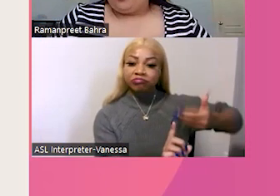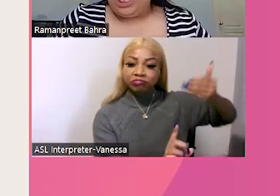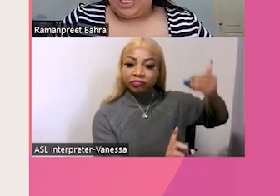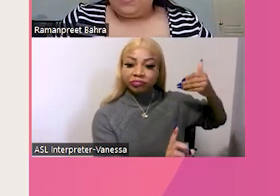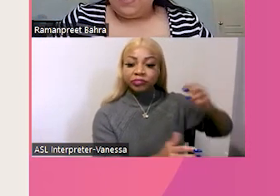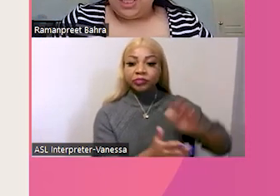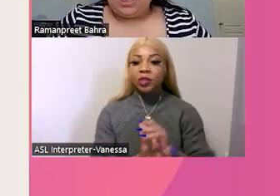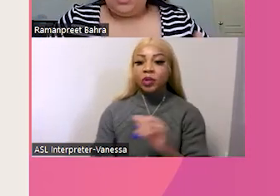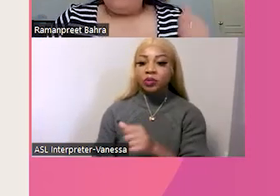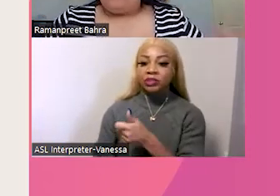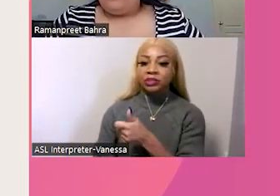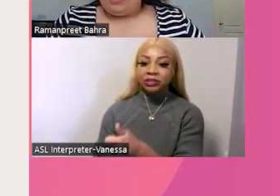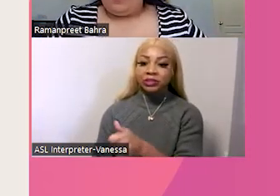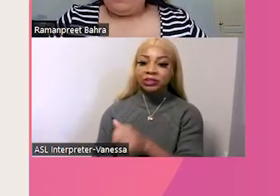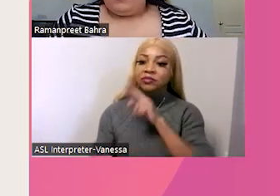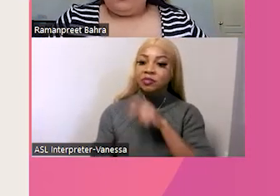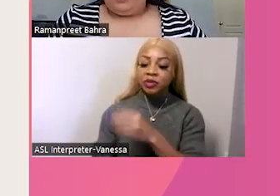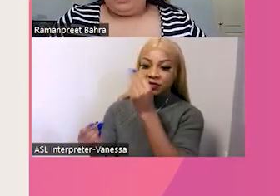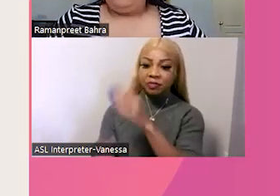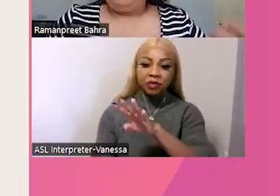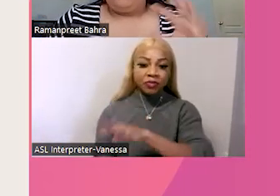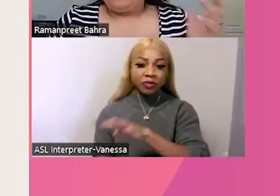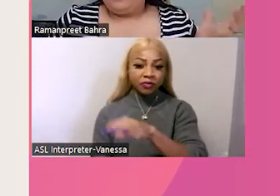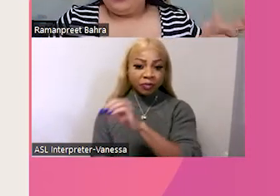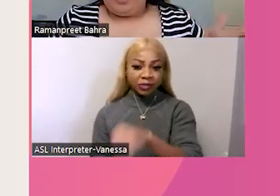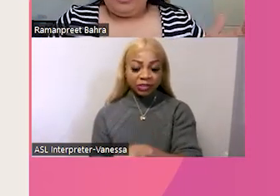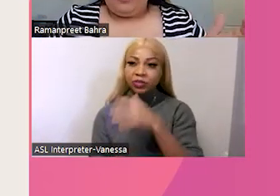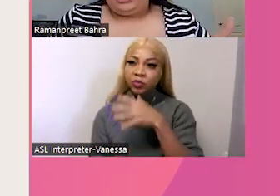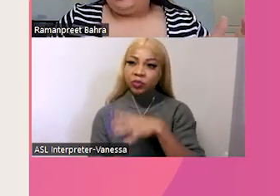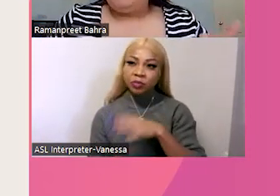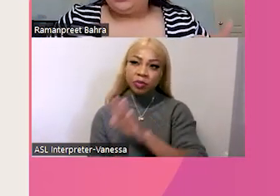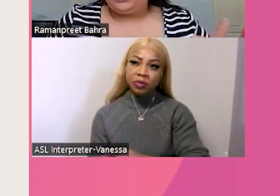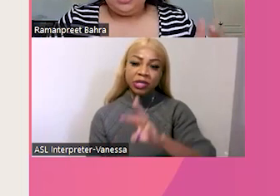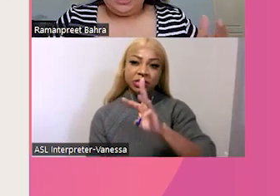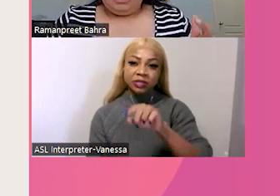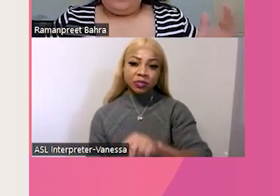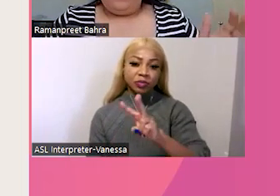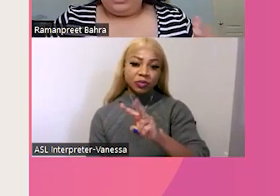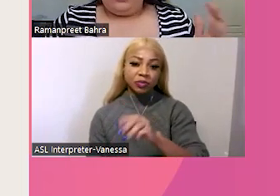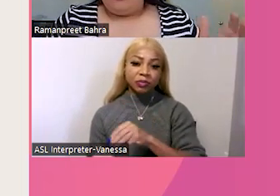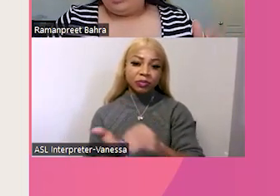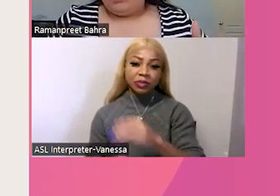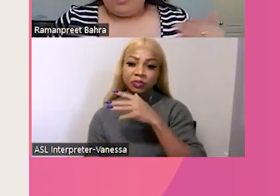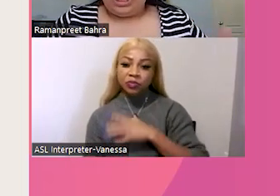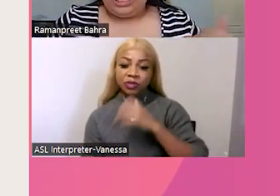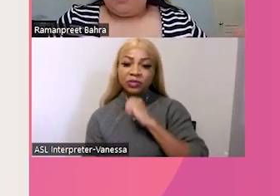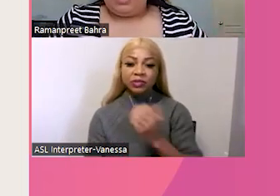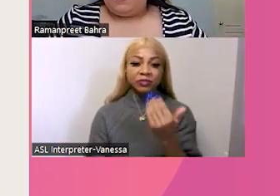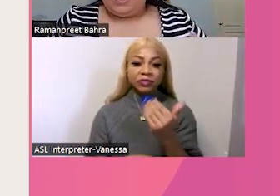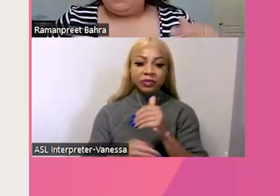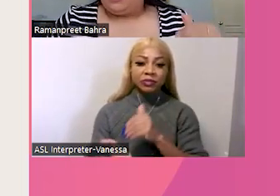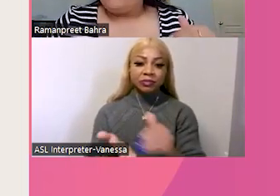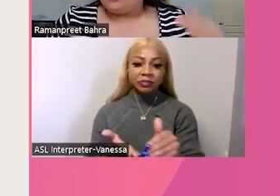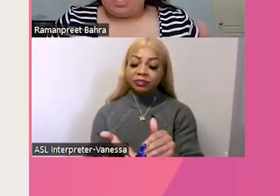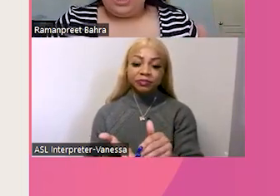from 2018, 44% of women, so about 6.2 million women aged 15 and over, reported